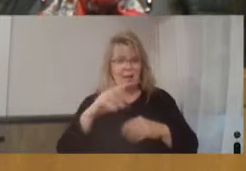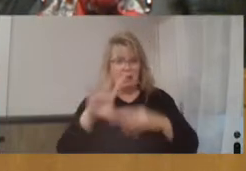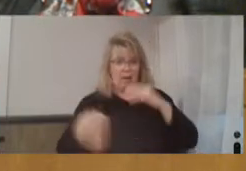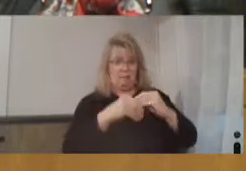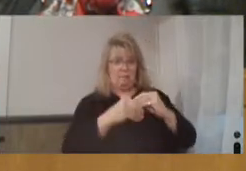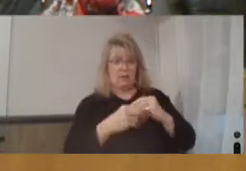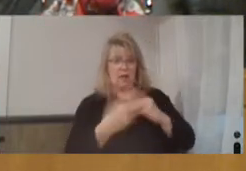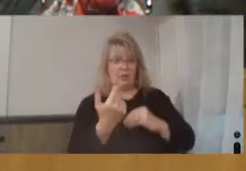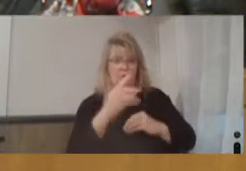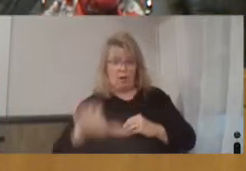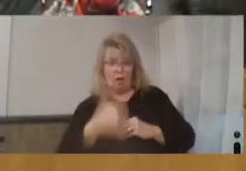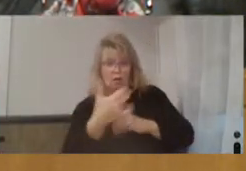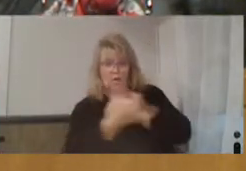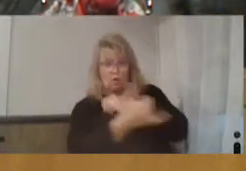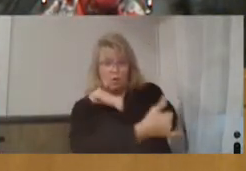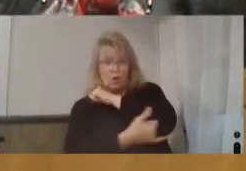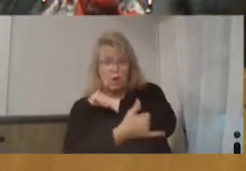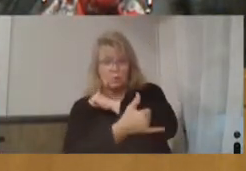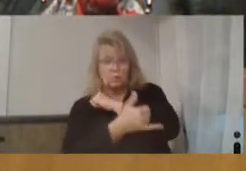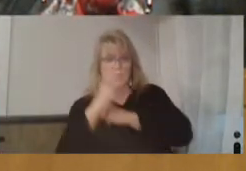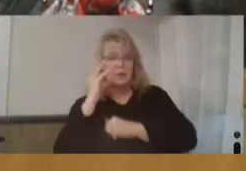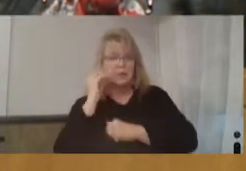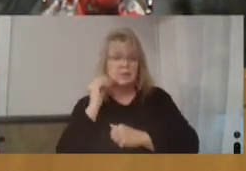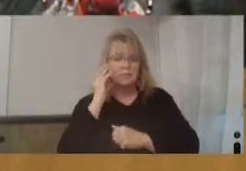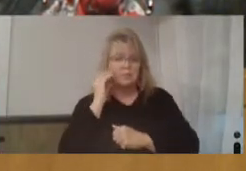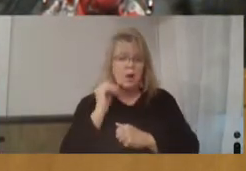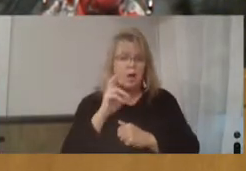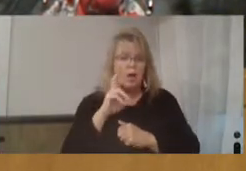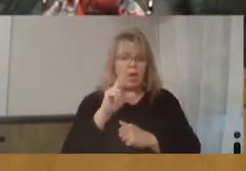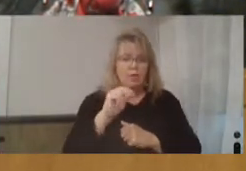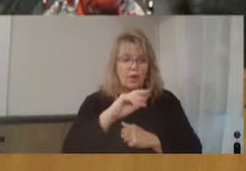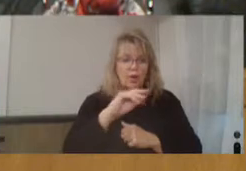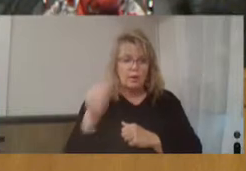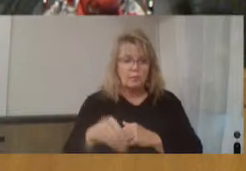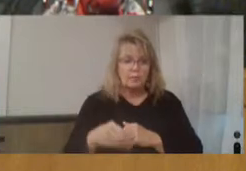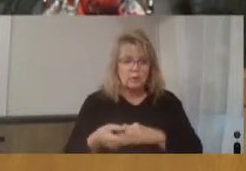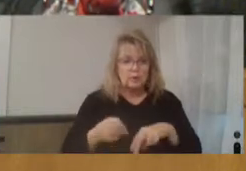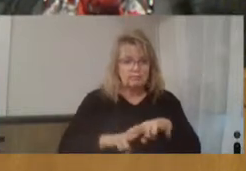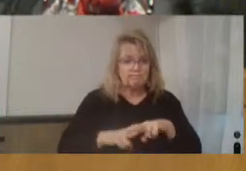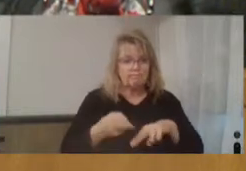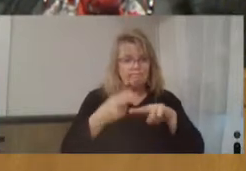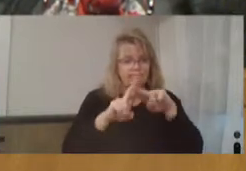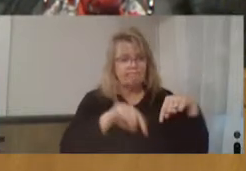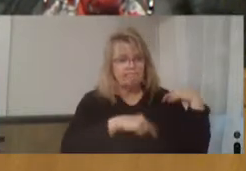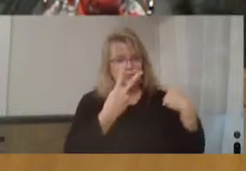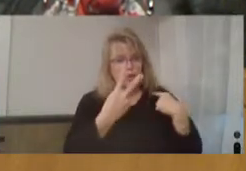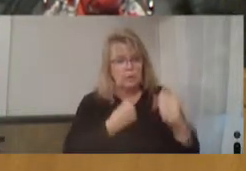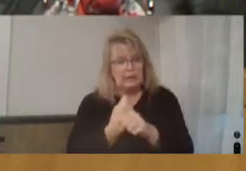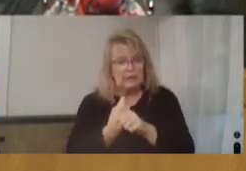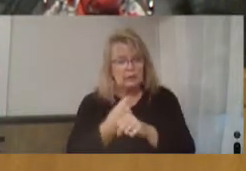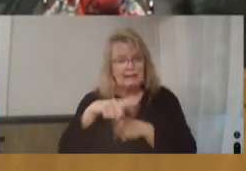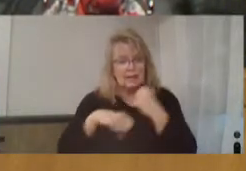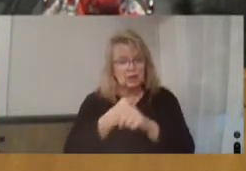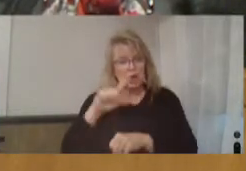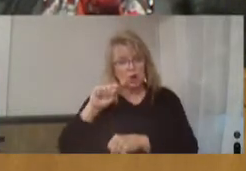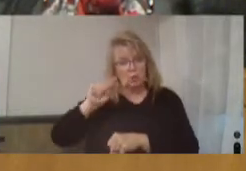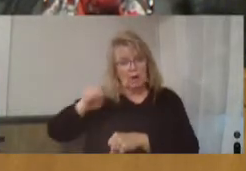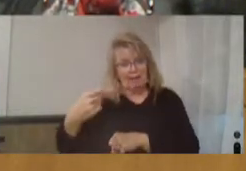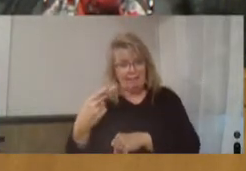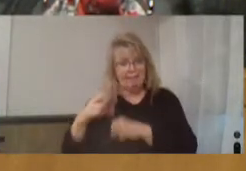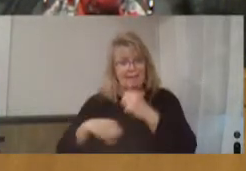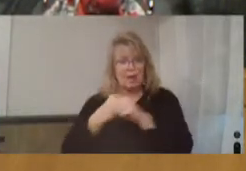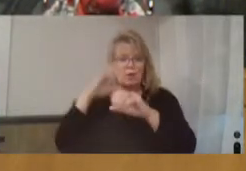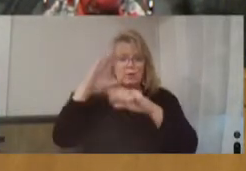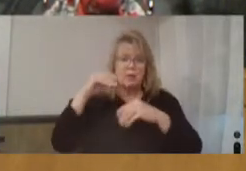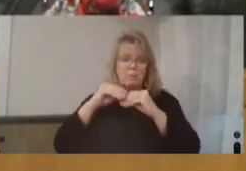experienced 30% year-over-year growth the past 2 years. And this year, our 20th year, we expect over